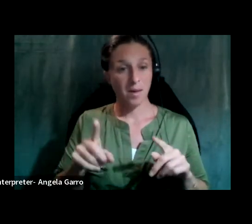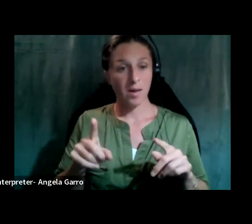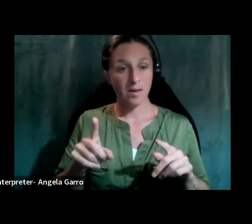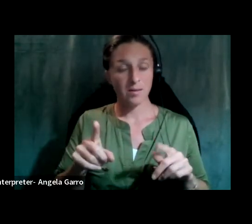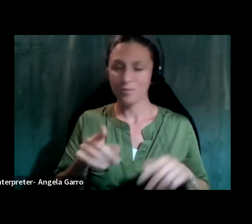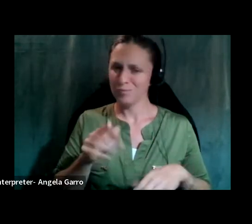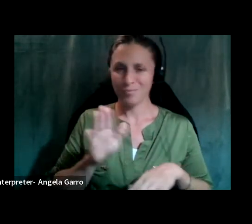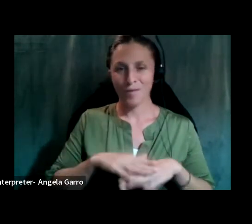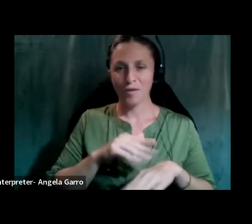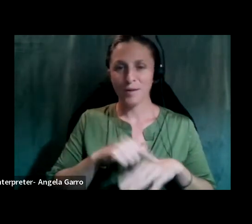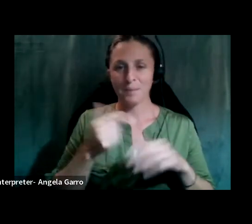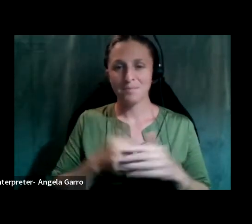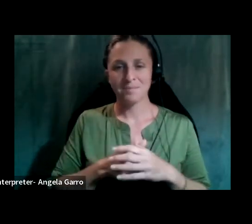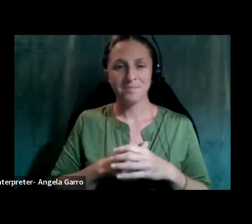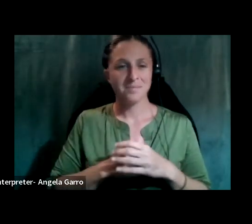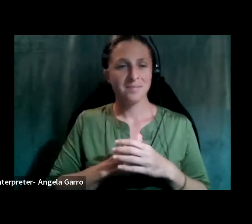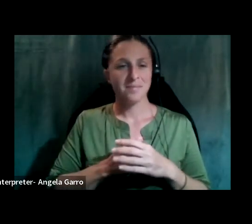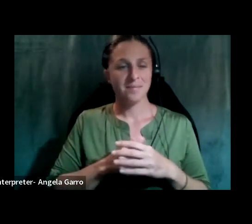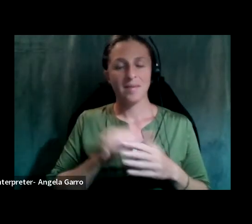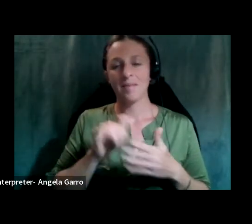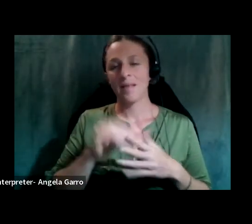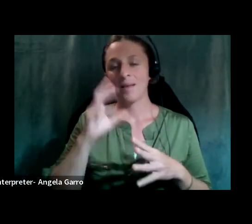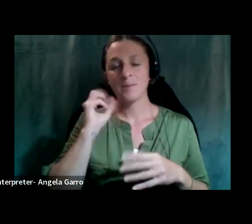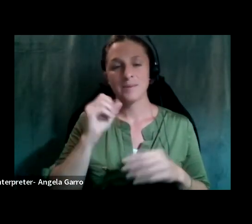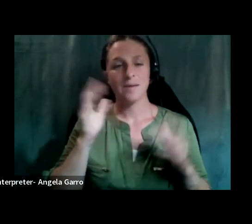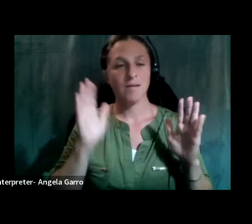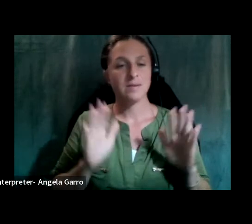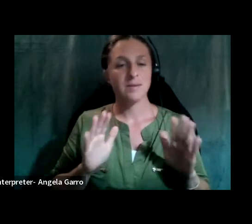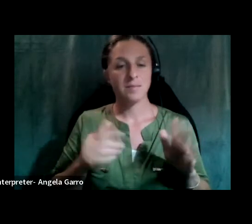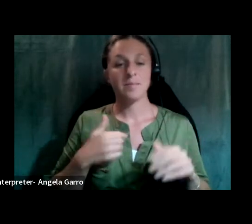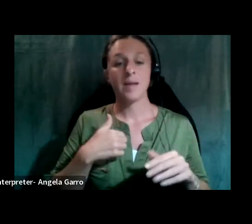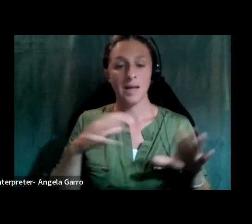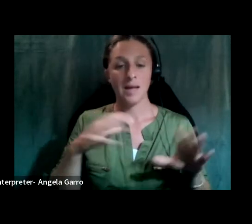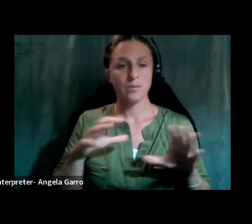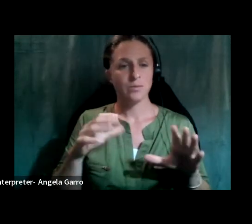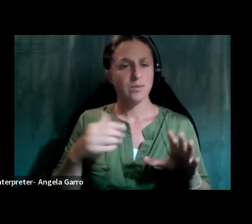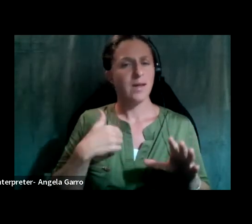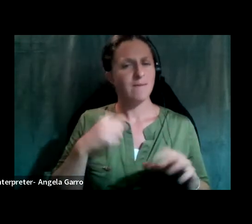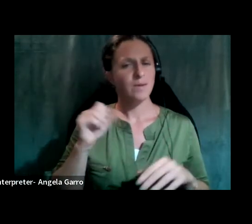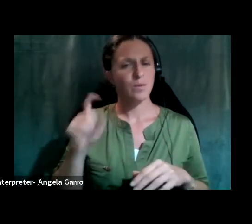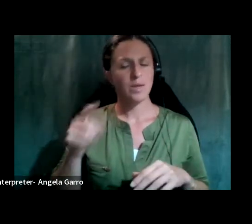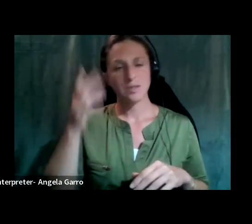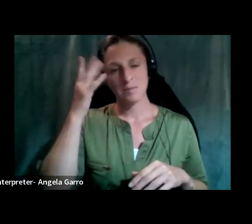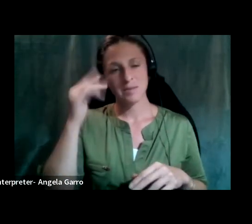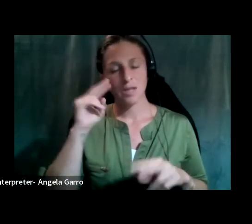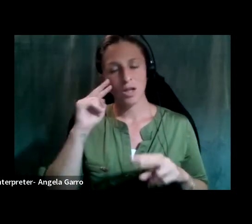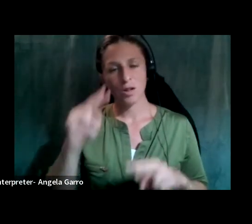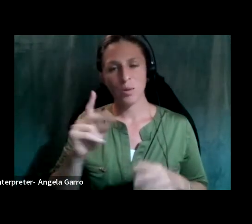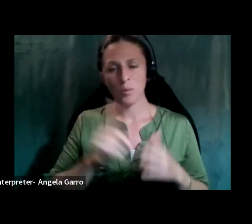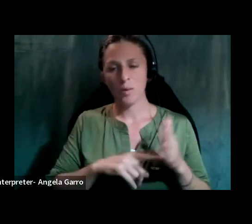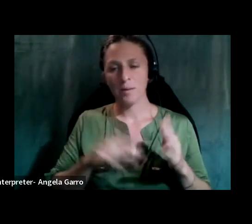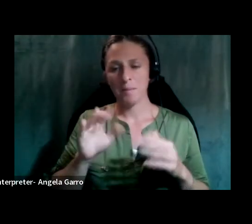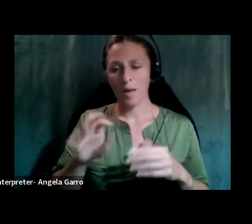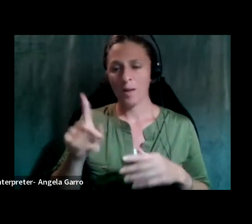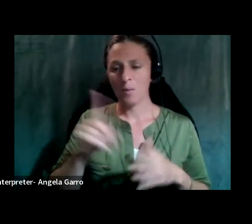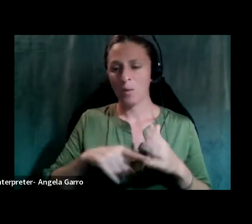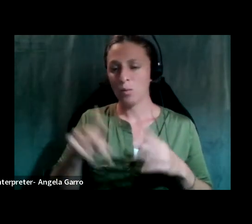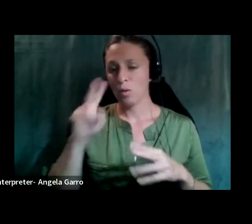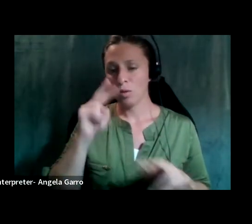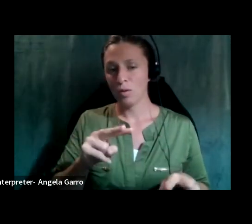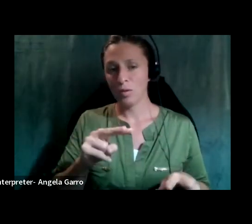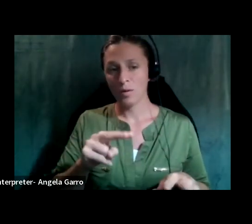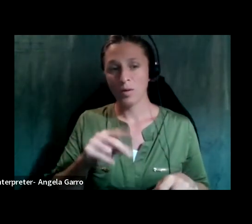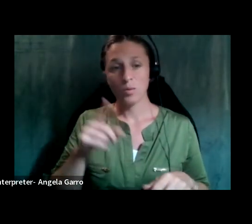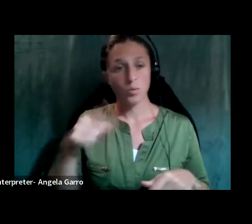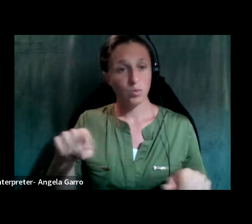on time. So that was awesome. I do have a question because I was looking at what, Bob, what you were looking at.